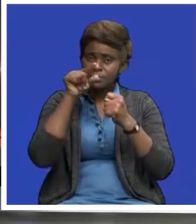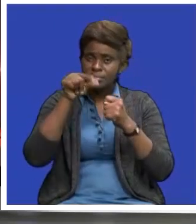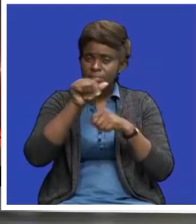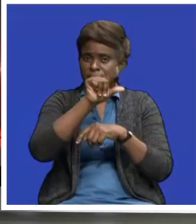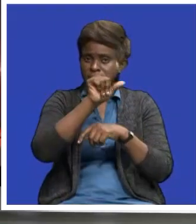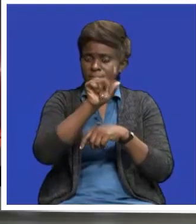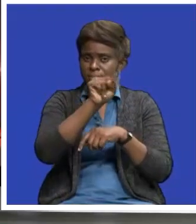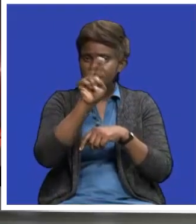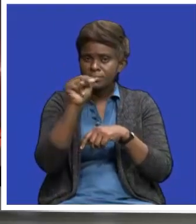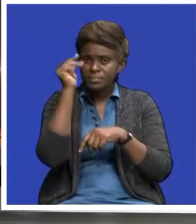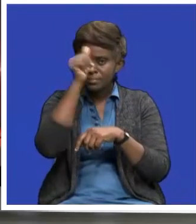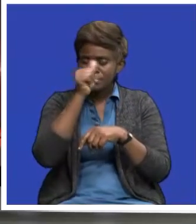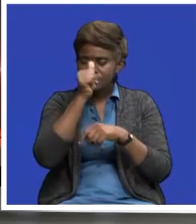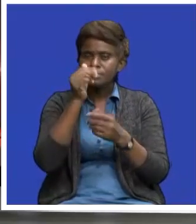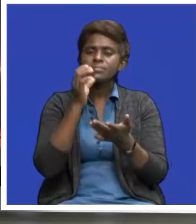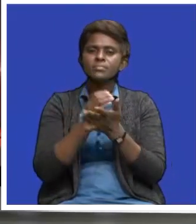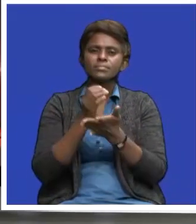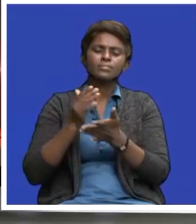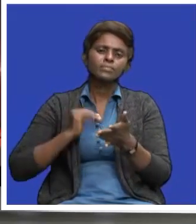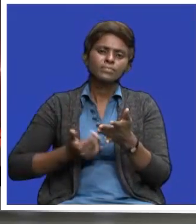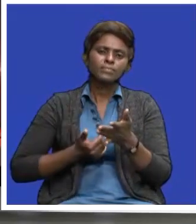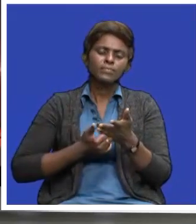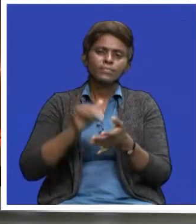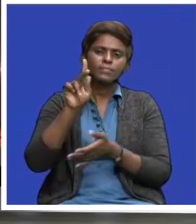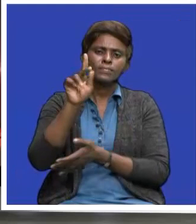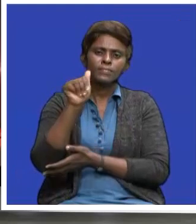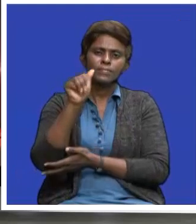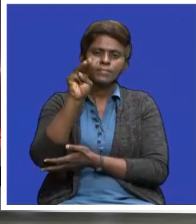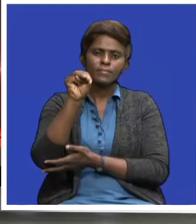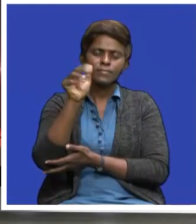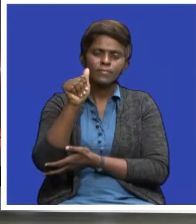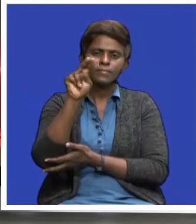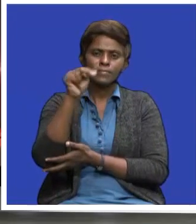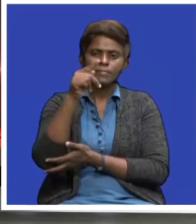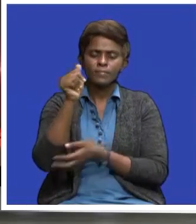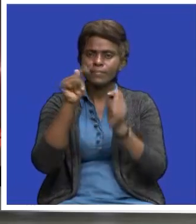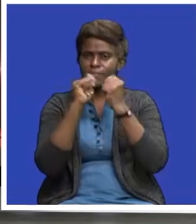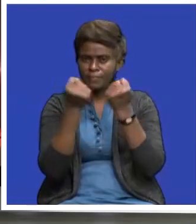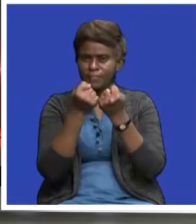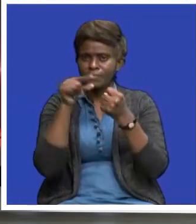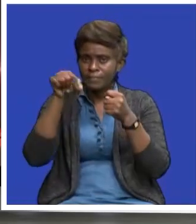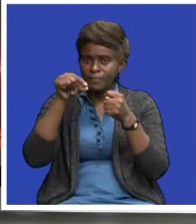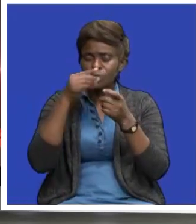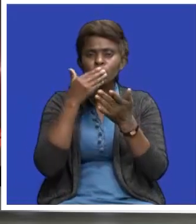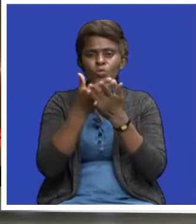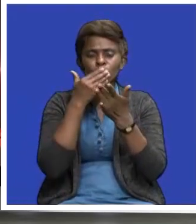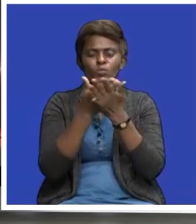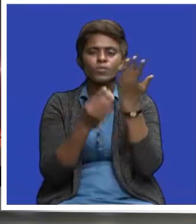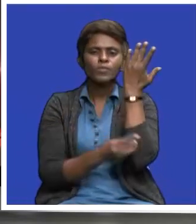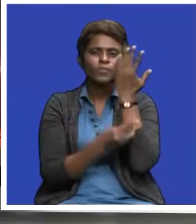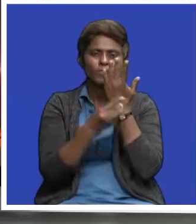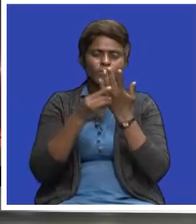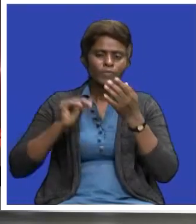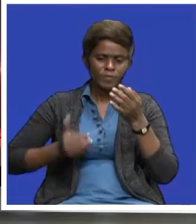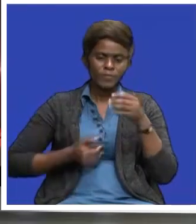2022 Africa Women Cup of Nations. And Kamanga says the team's qualification is another milestone in the development of